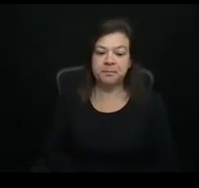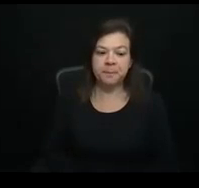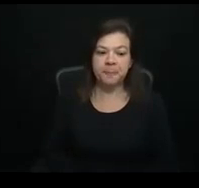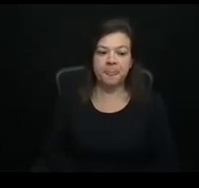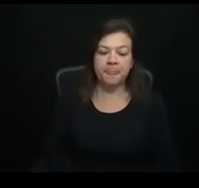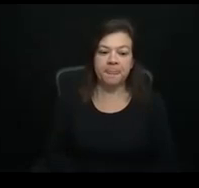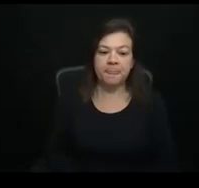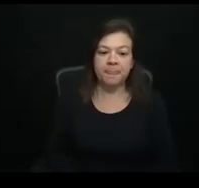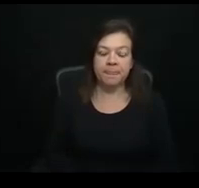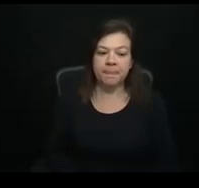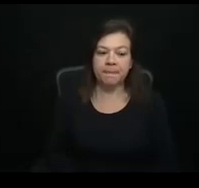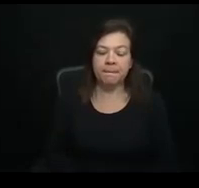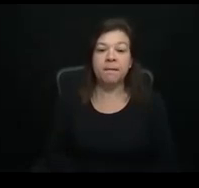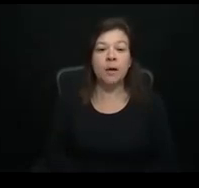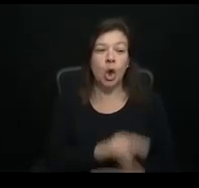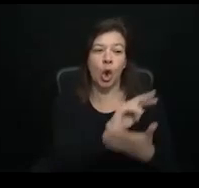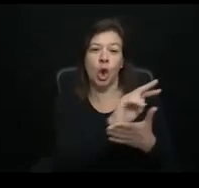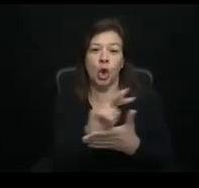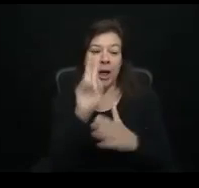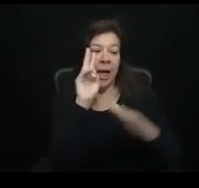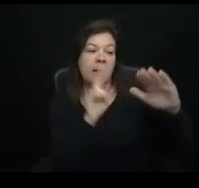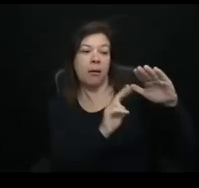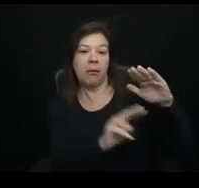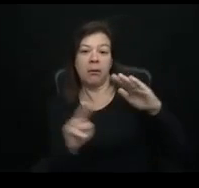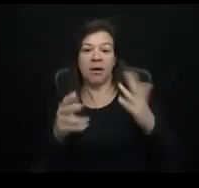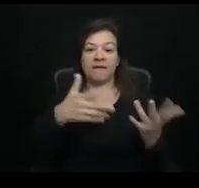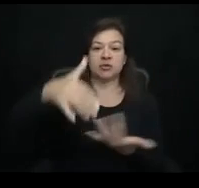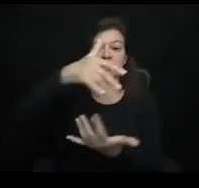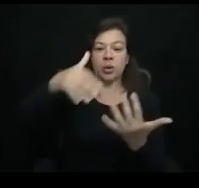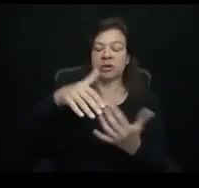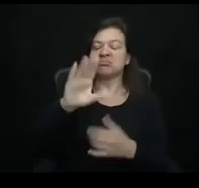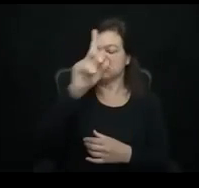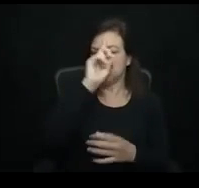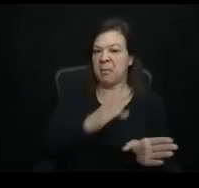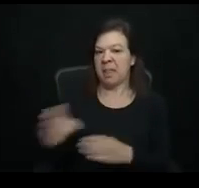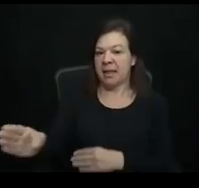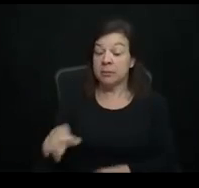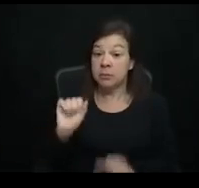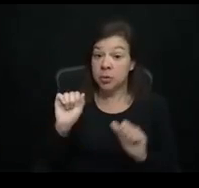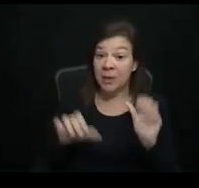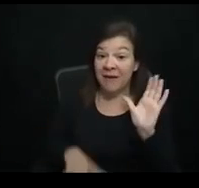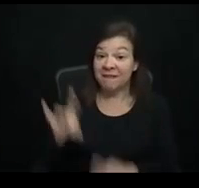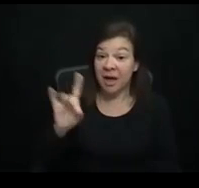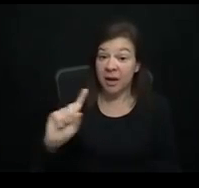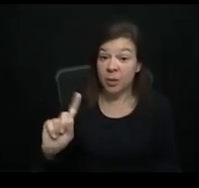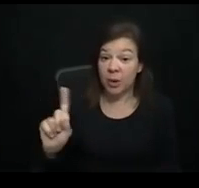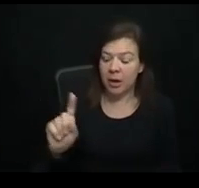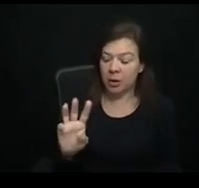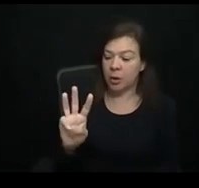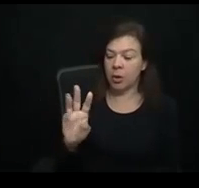our smoke outlooks, plan ahead with them. They are available on